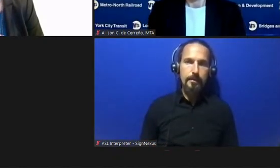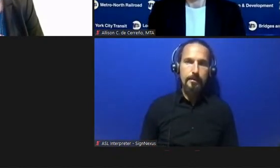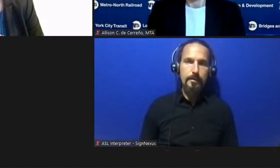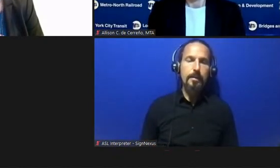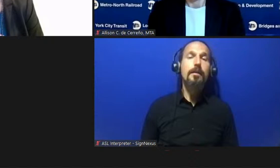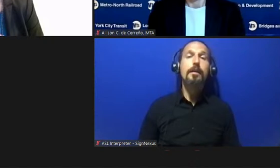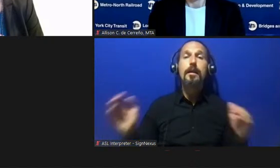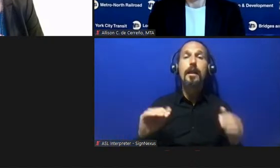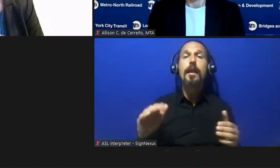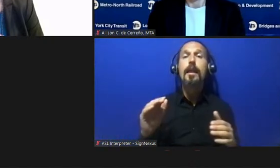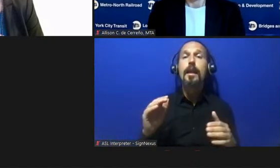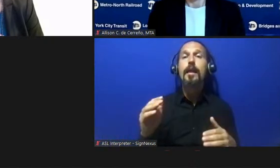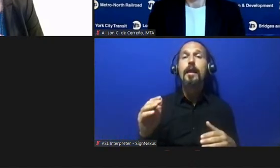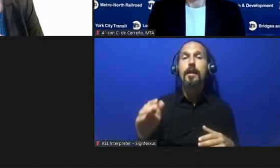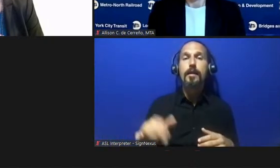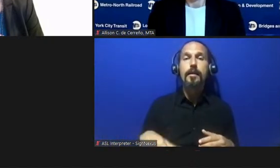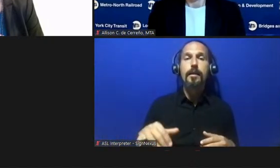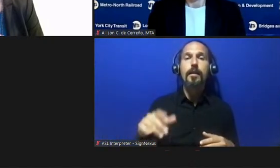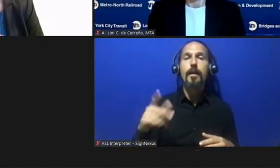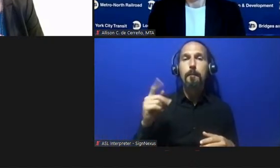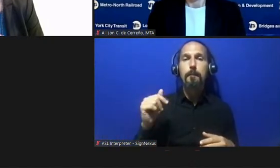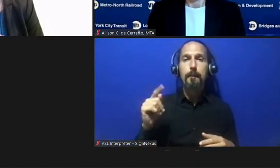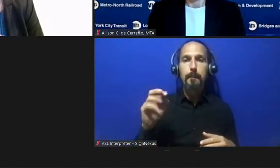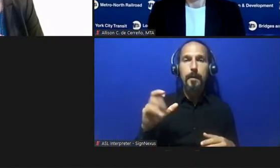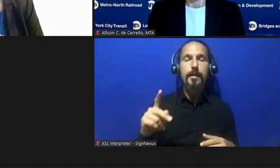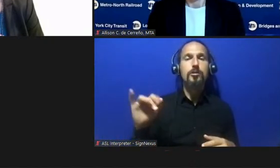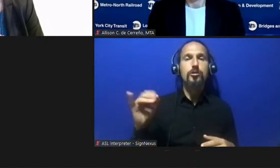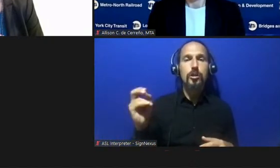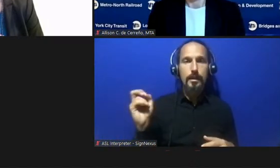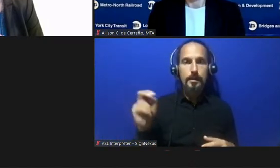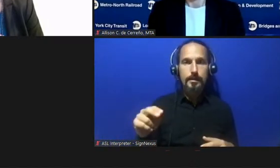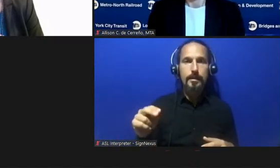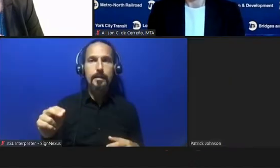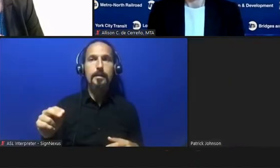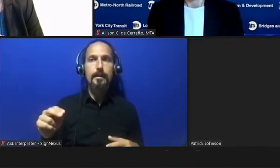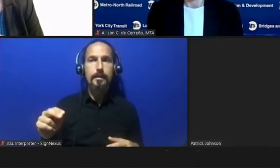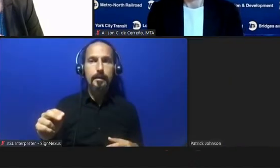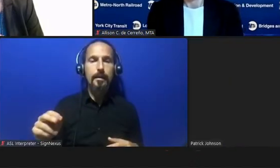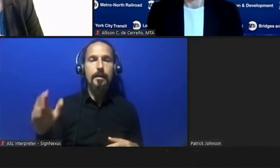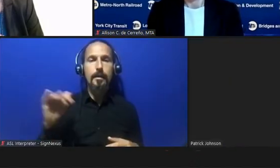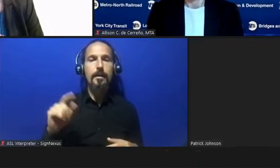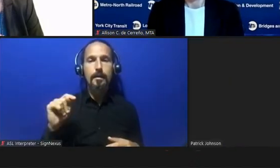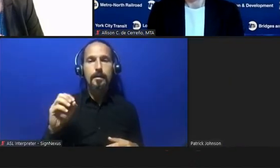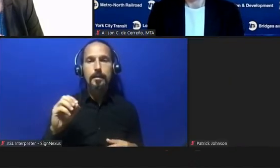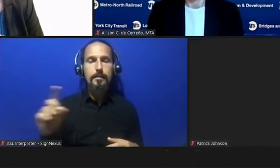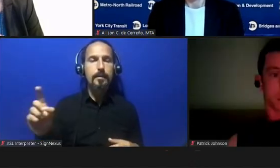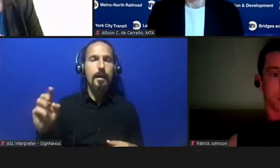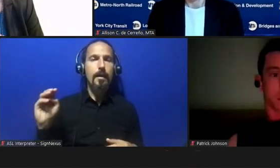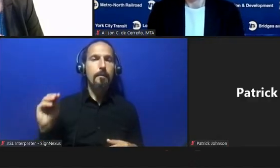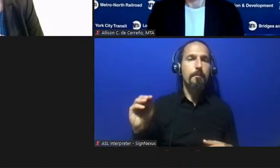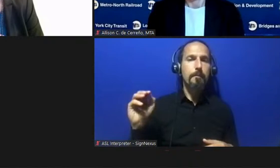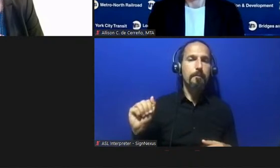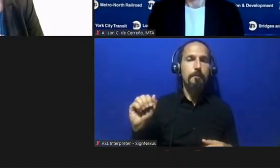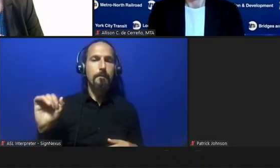our next speaker is patrick johnson followed by todd maisel